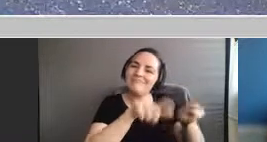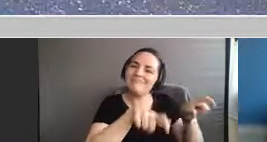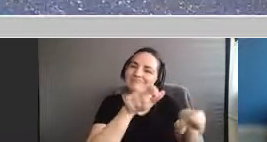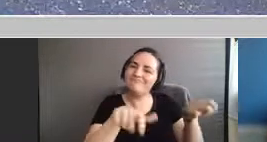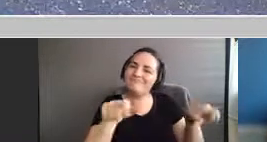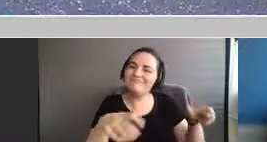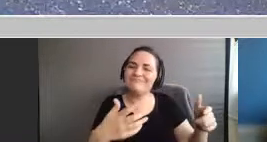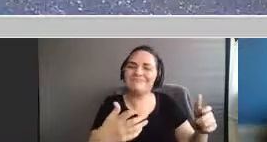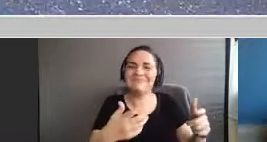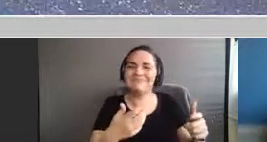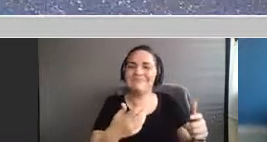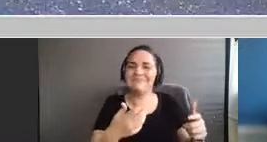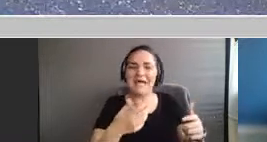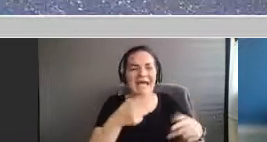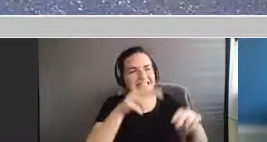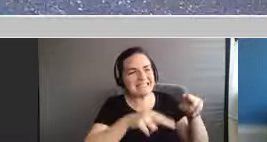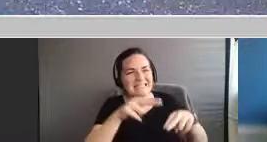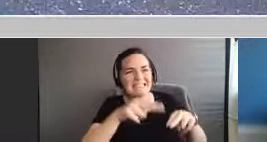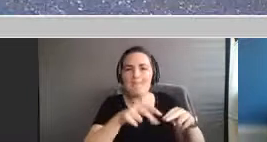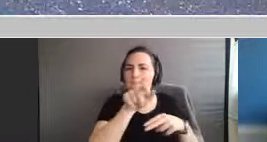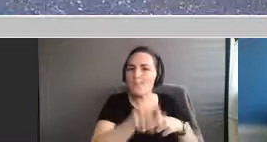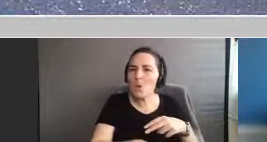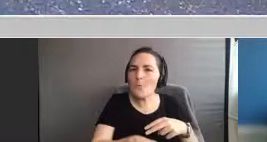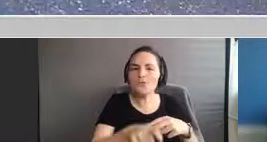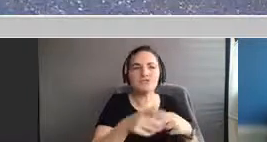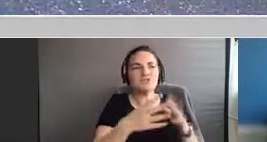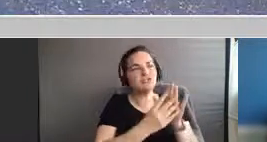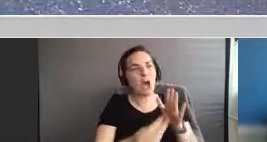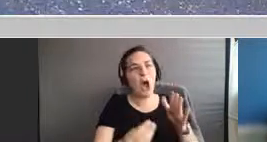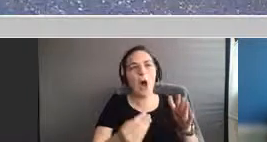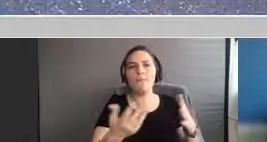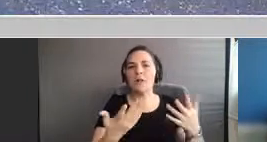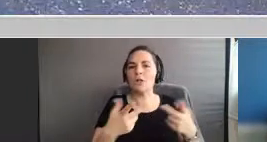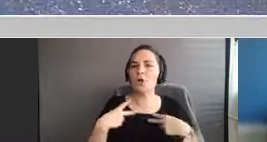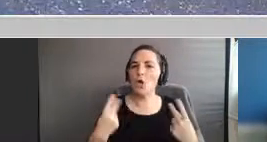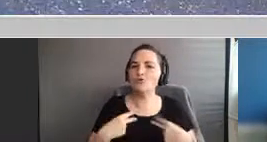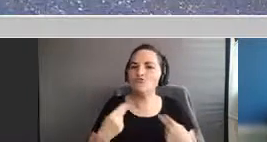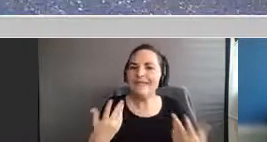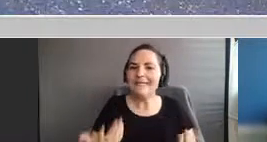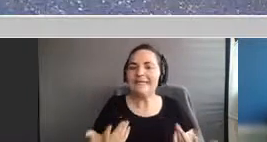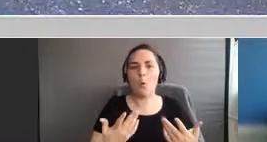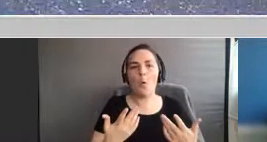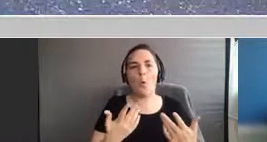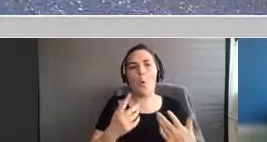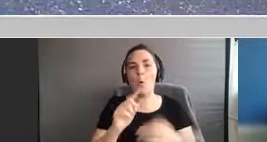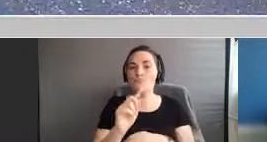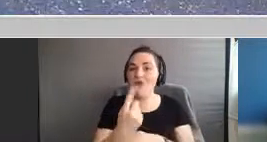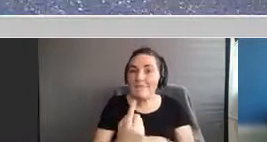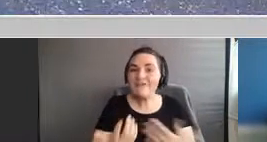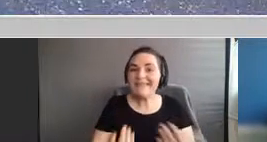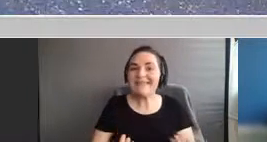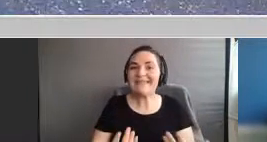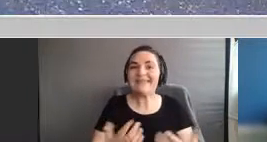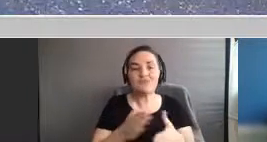of pupils in, for example, nurseries or primary schools, possibly younger learners in special educational